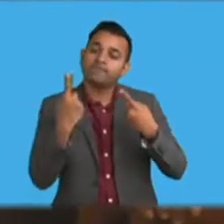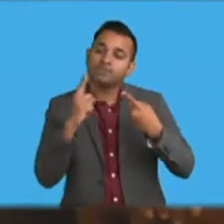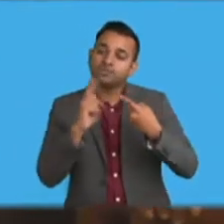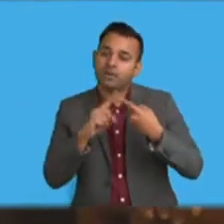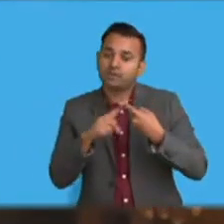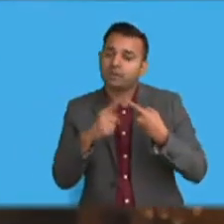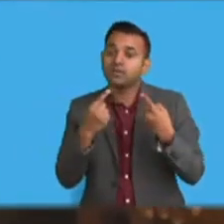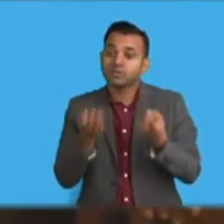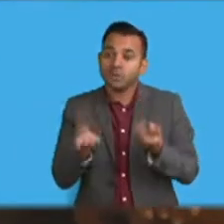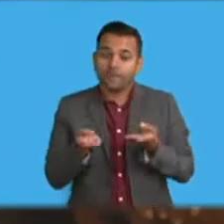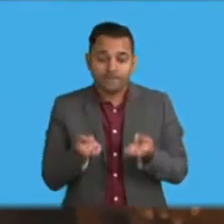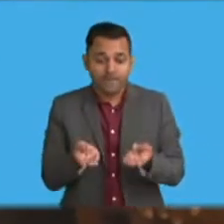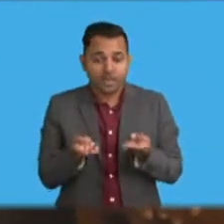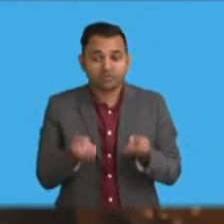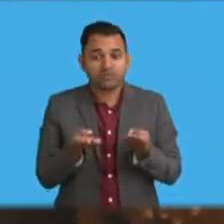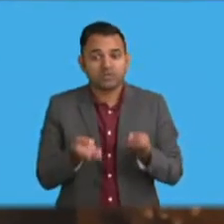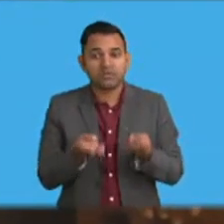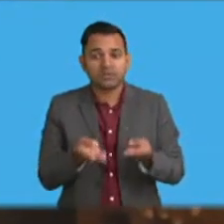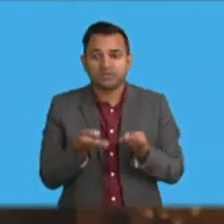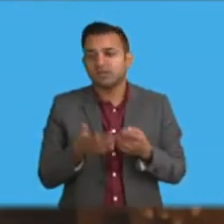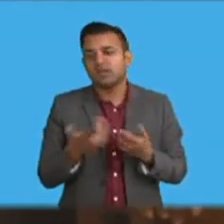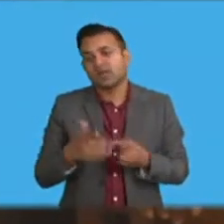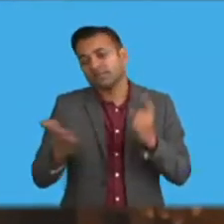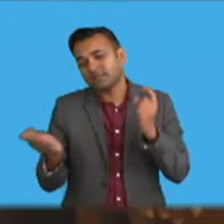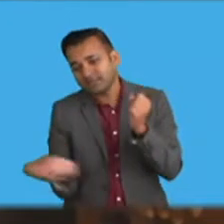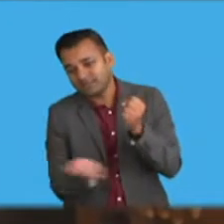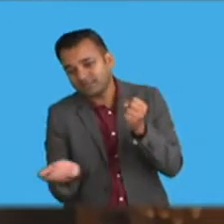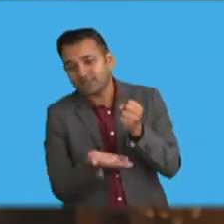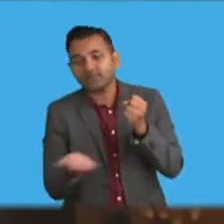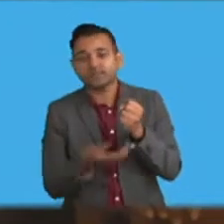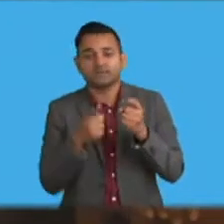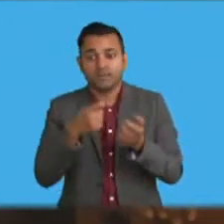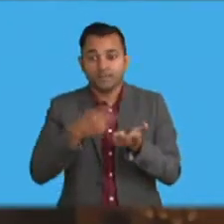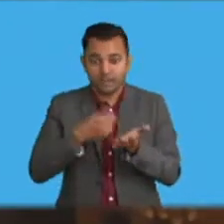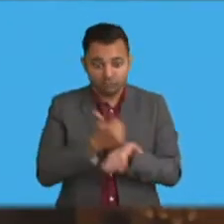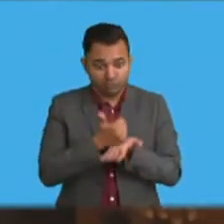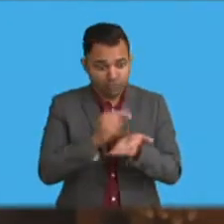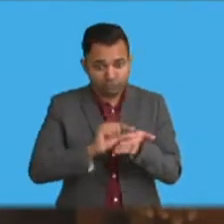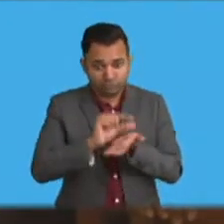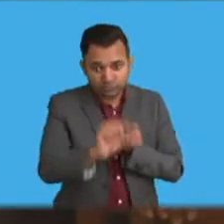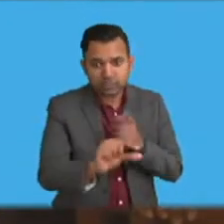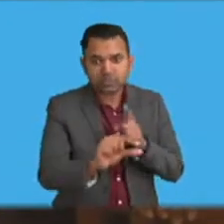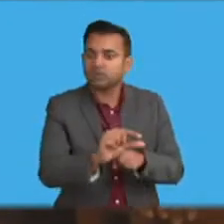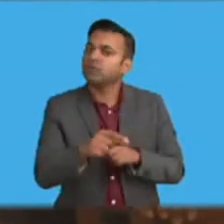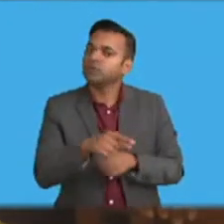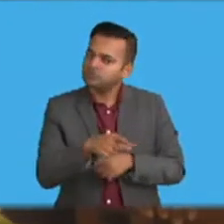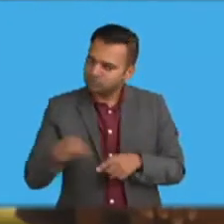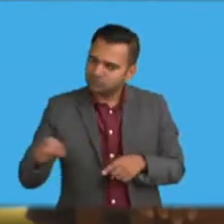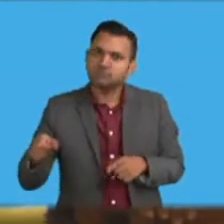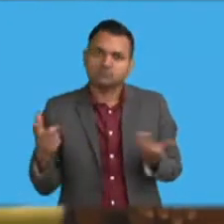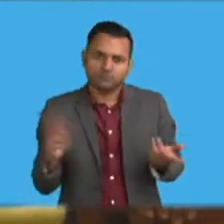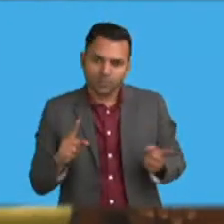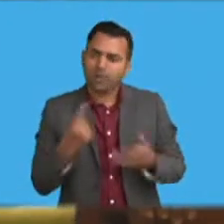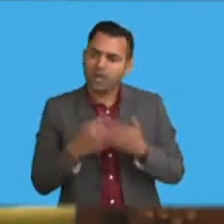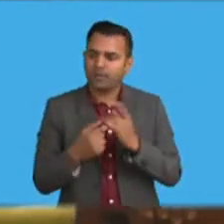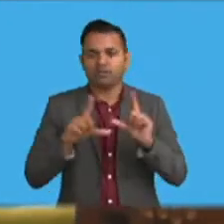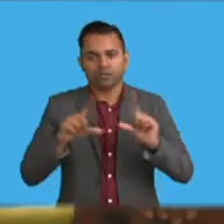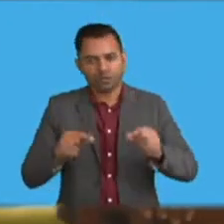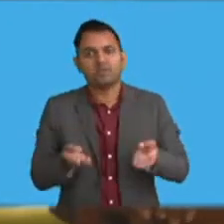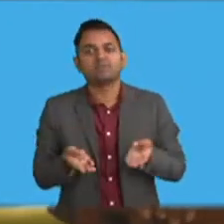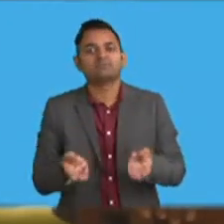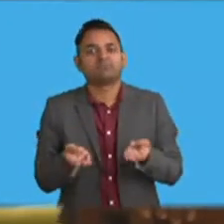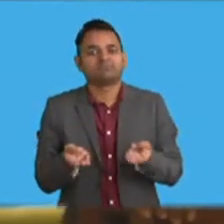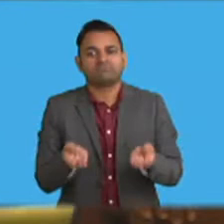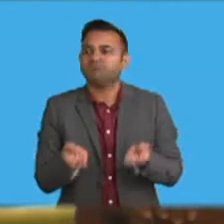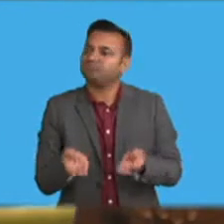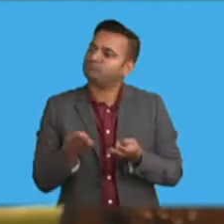Naita Asiri. They were assisted to purchase baking equipment. The bakery is now supplying bread to the people in Gusu Isabu and the nearby